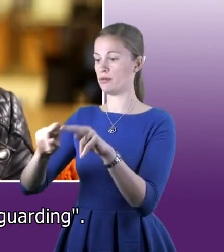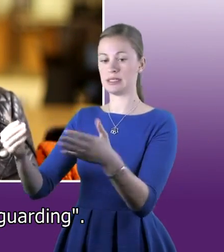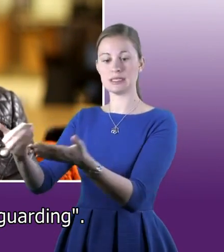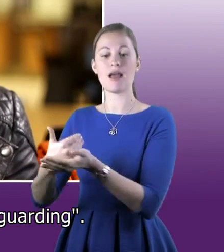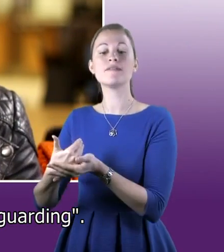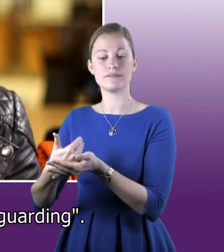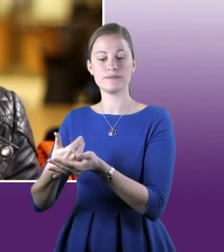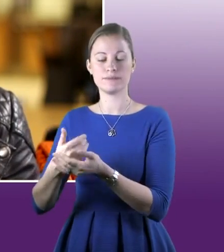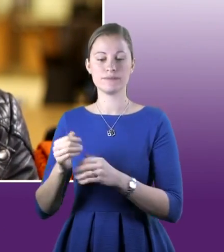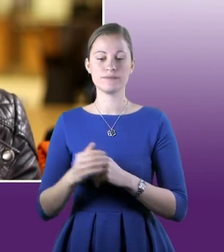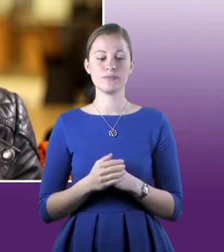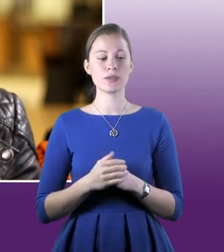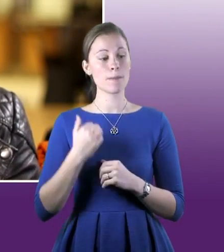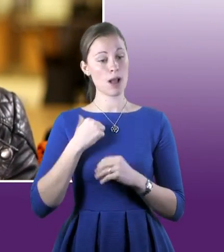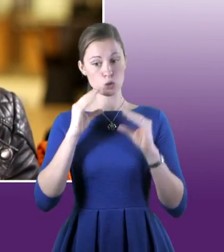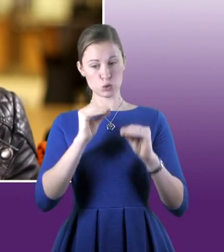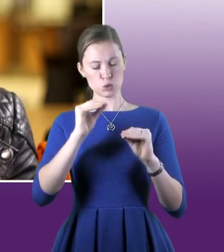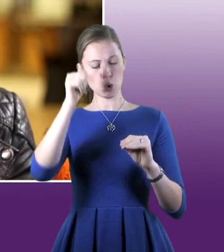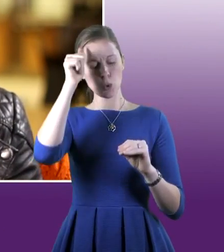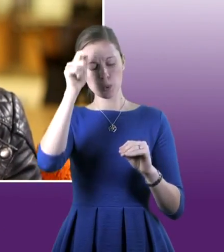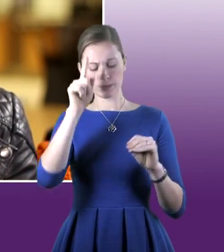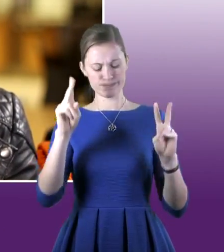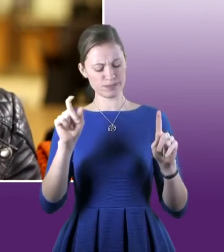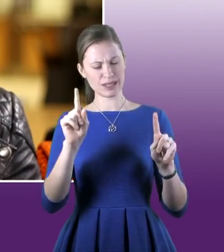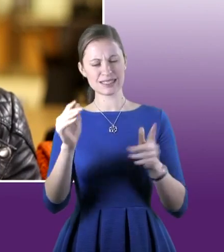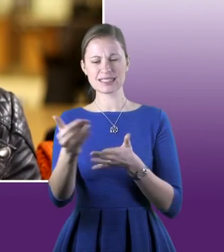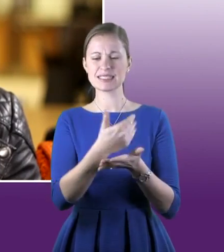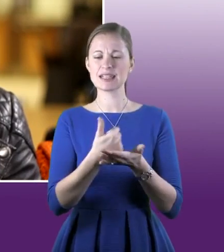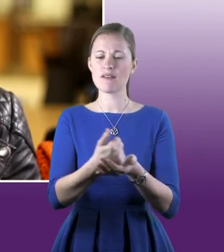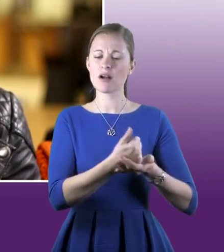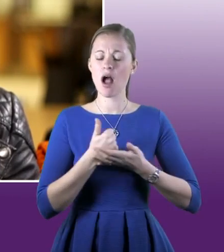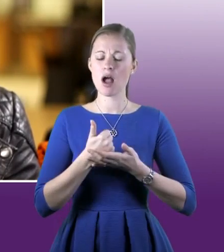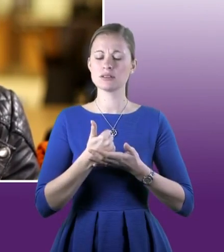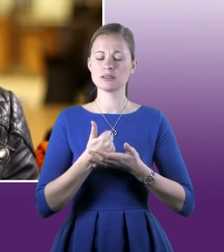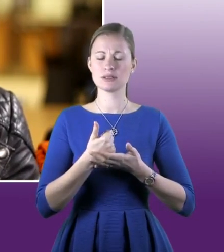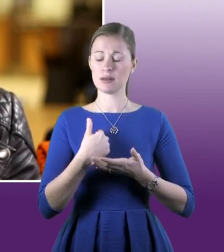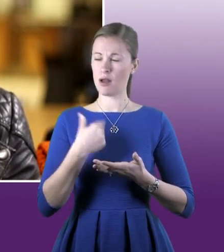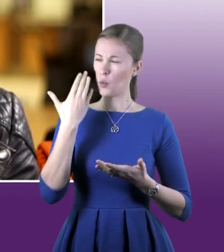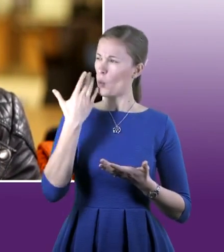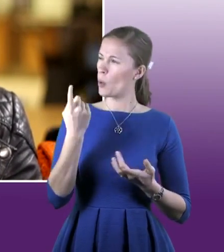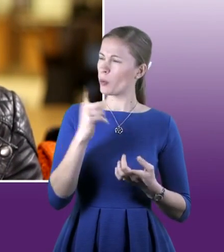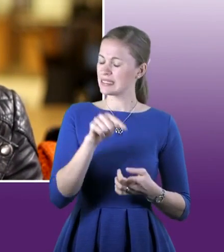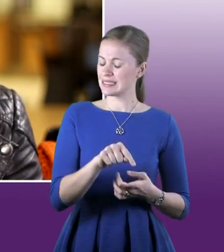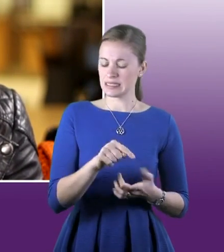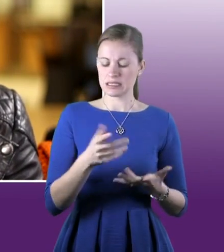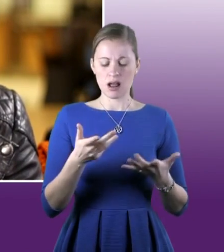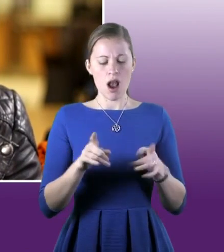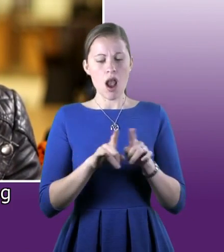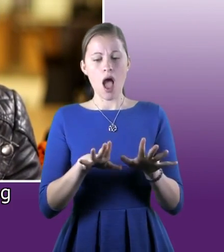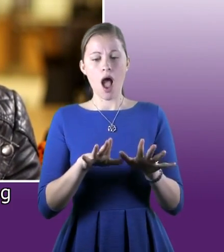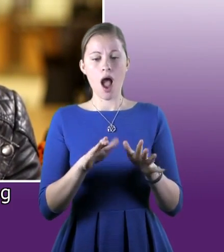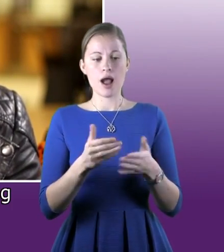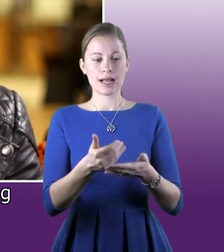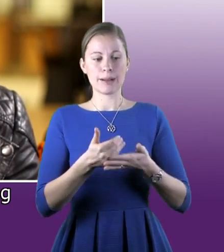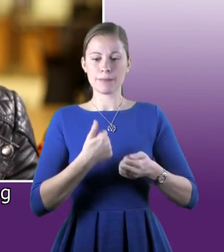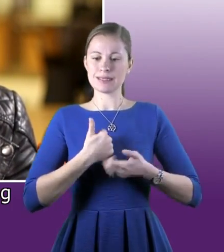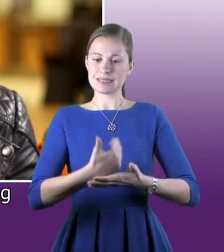safeguarding. I don't really know exactly what it is. It's like keeping me from harm.